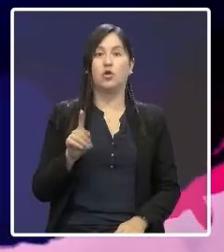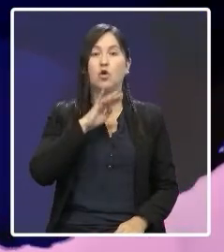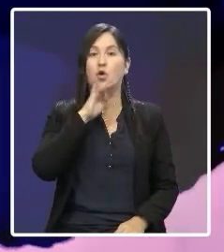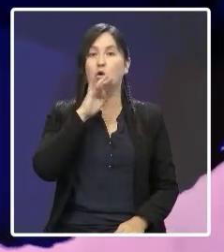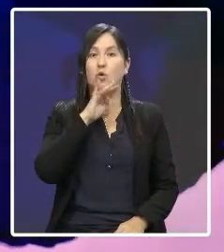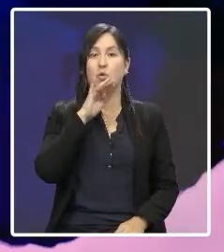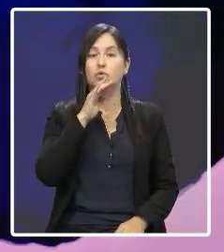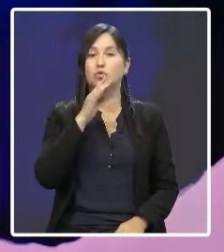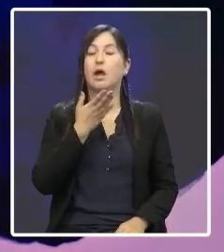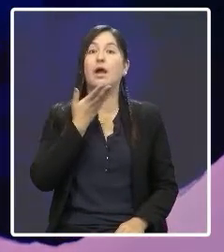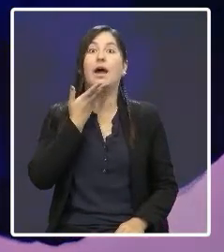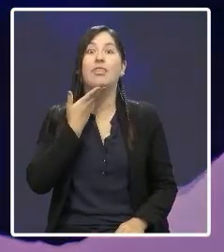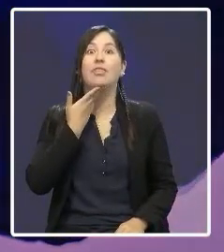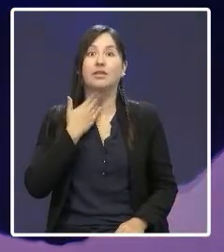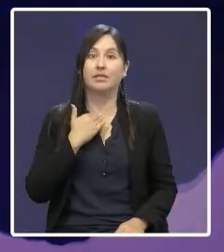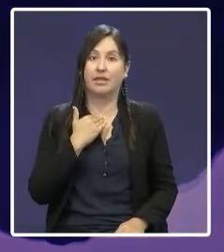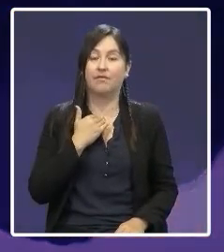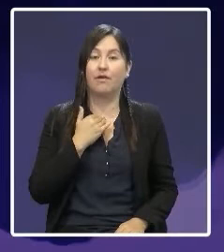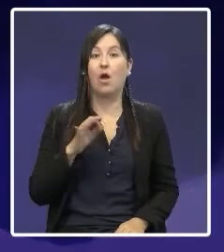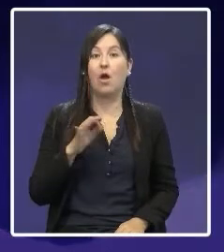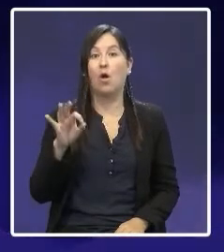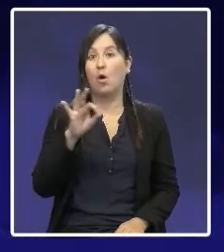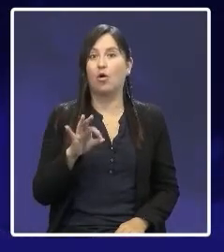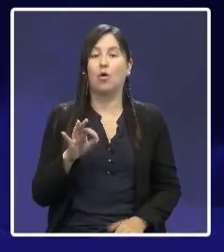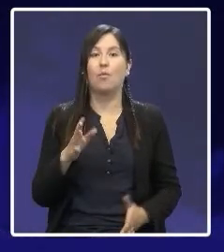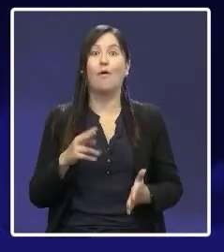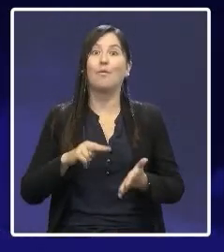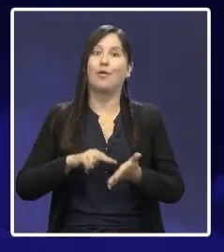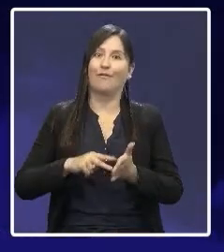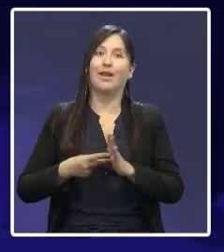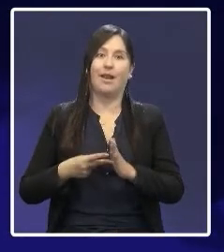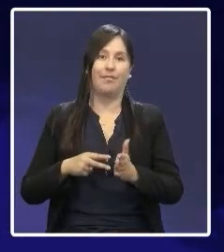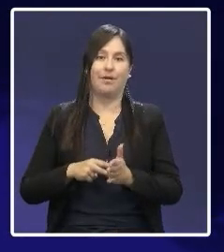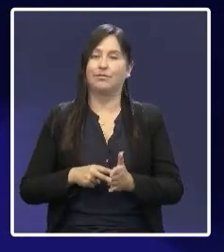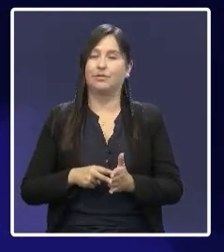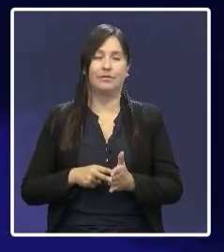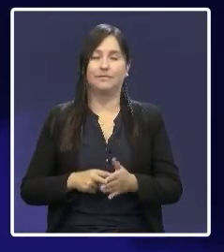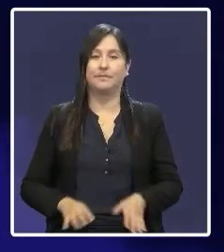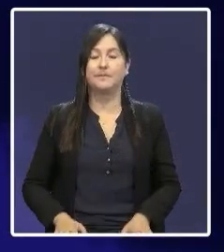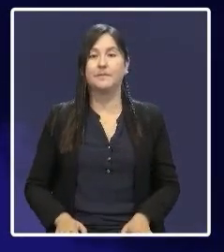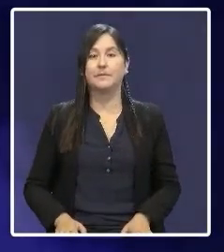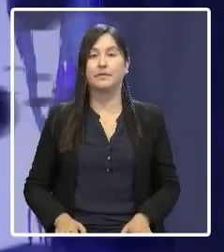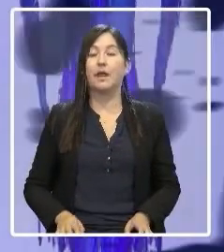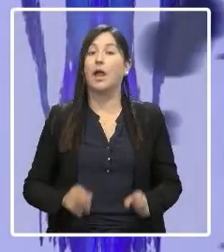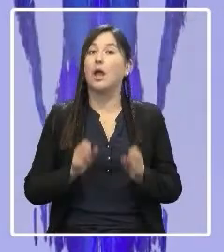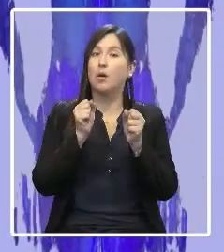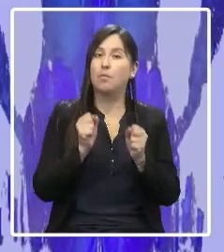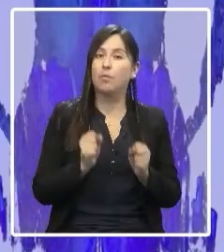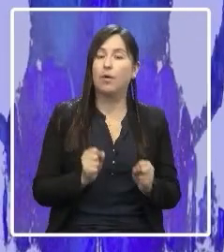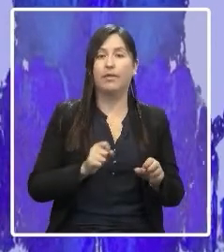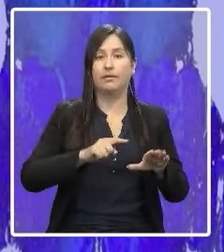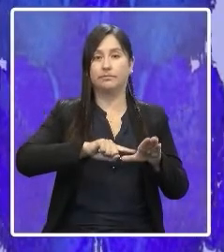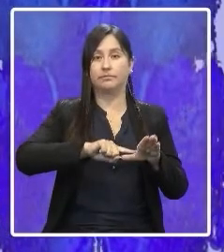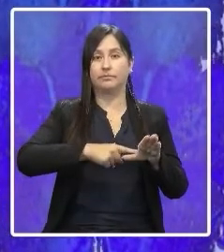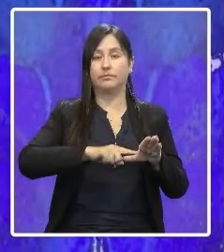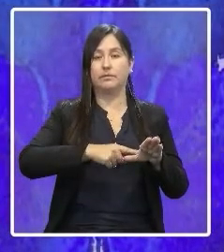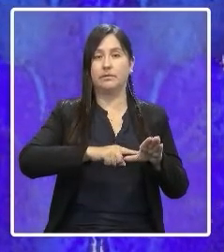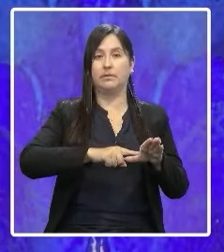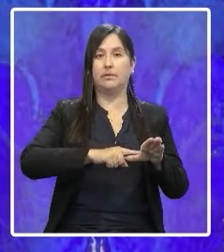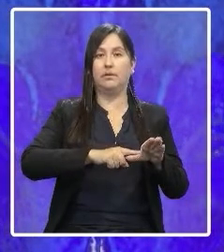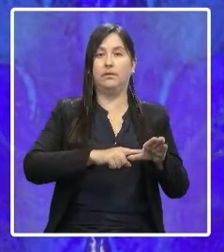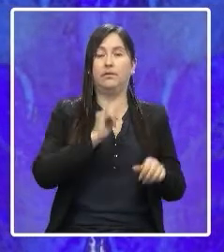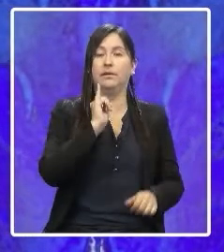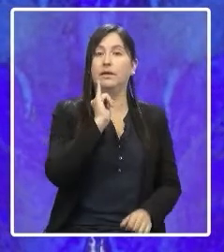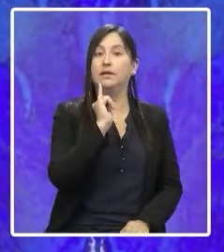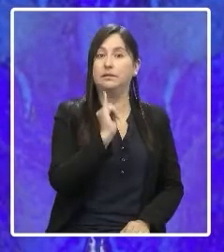internet may actually be more harmful for certain types of groups. So for instance, the internet may be more problematic for people who